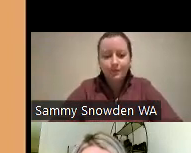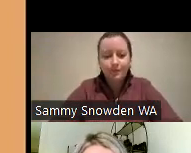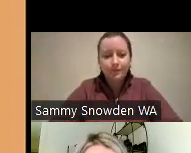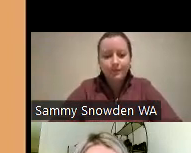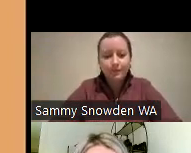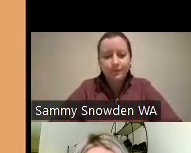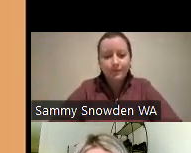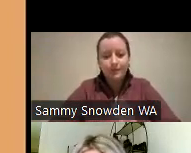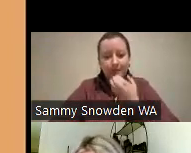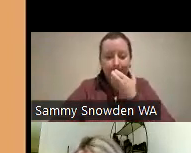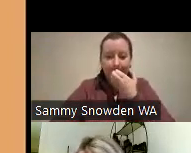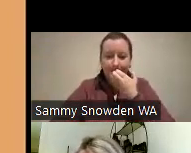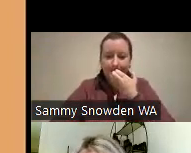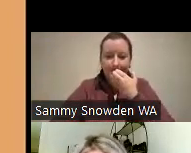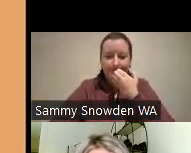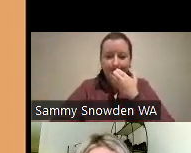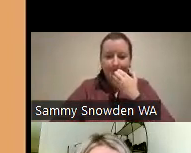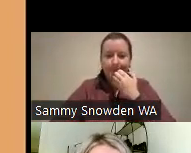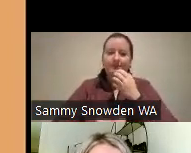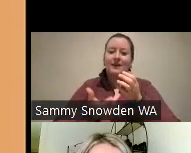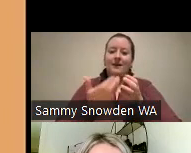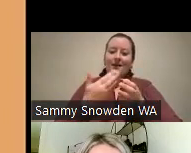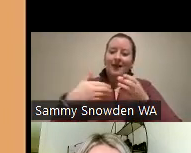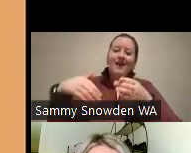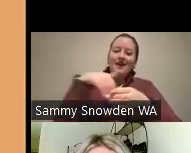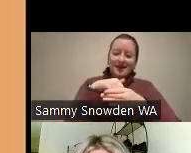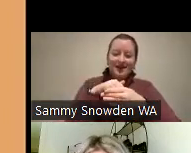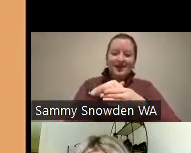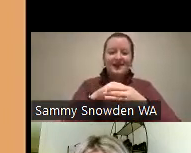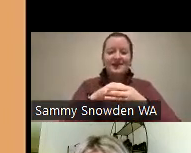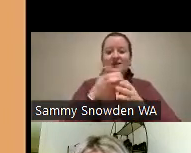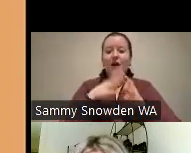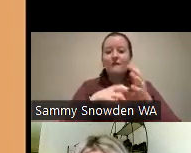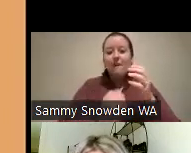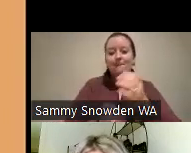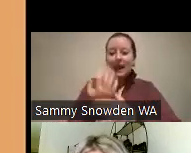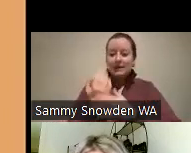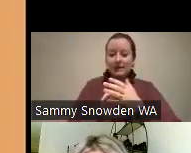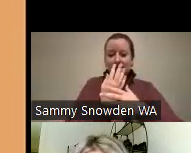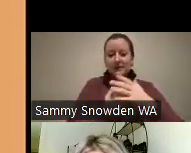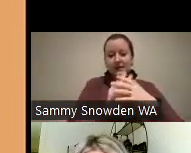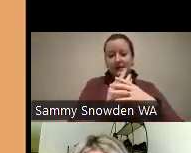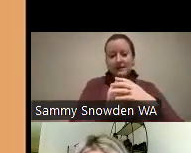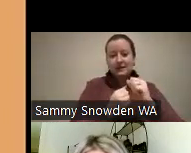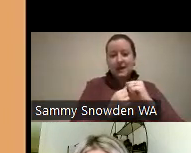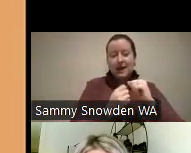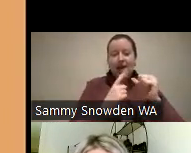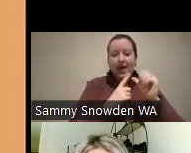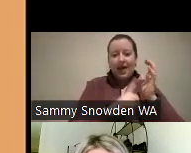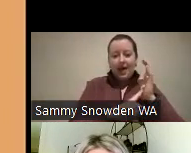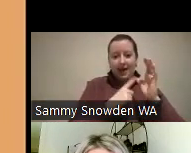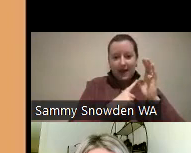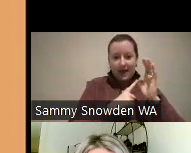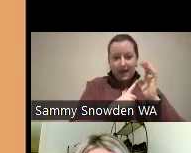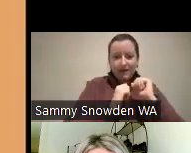course, the ALA, DHA and GLA from plant sources, the essential fatty acids. So let's look at that a little